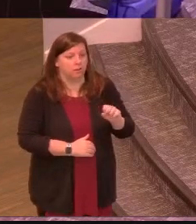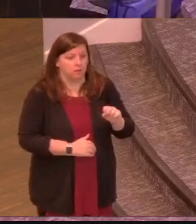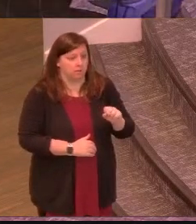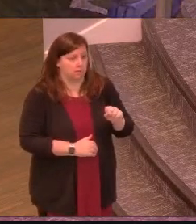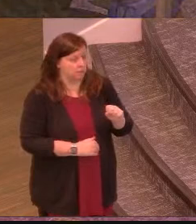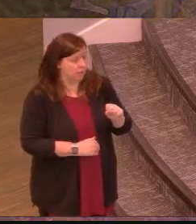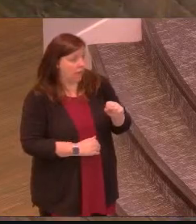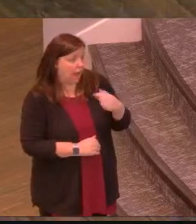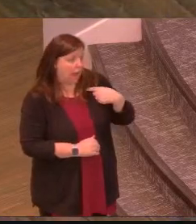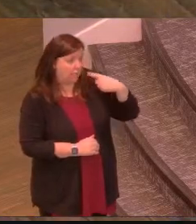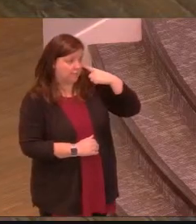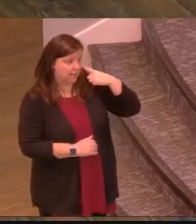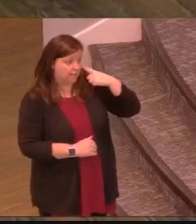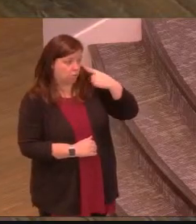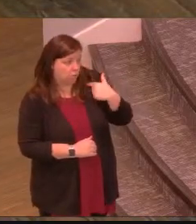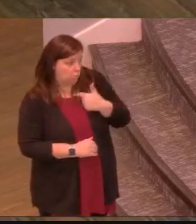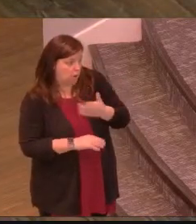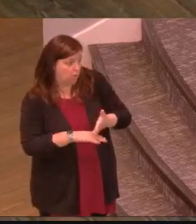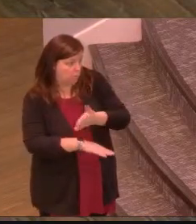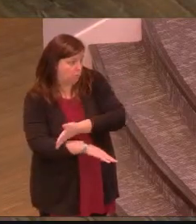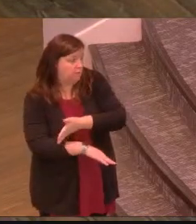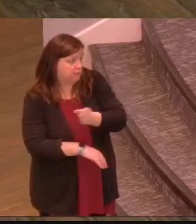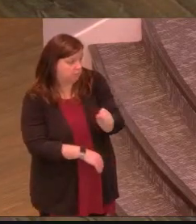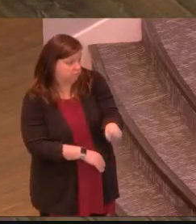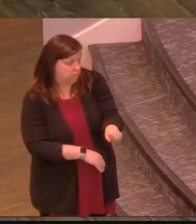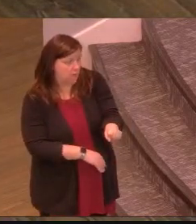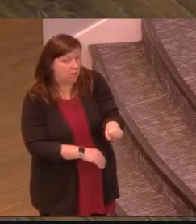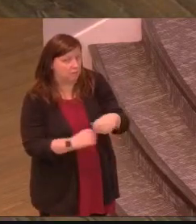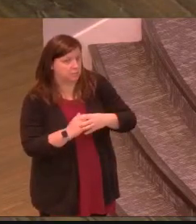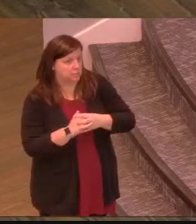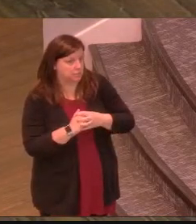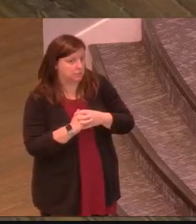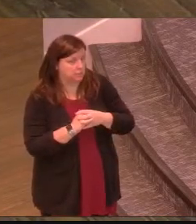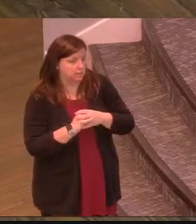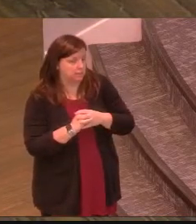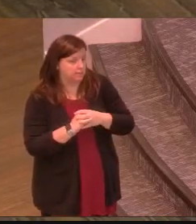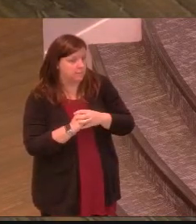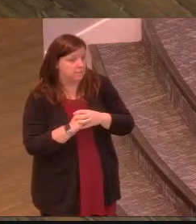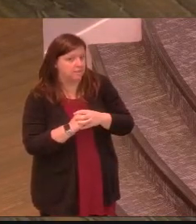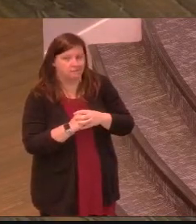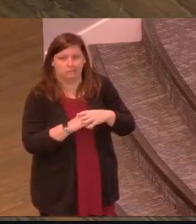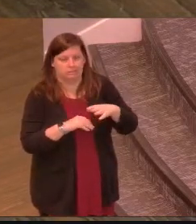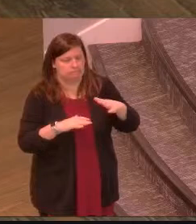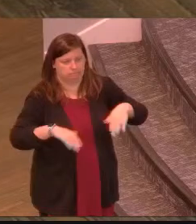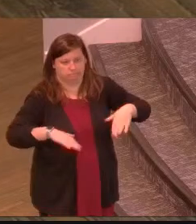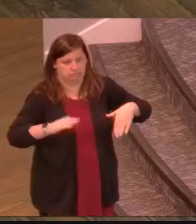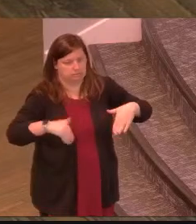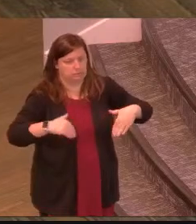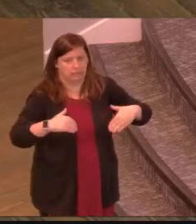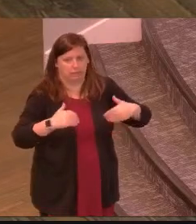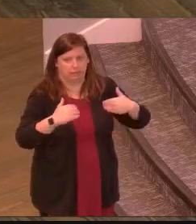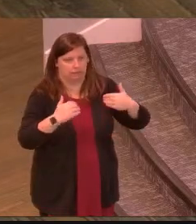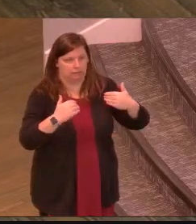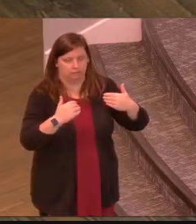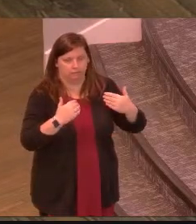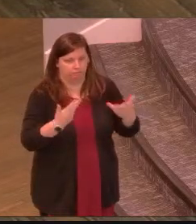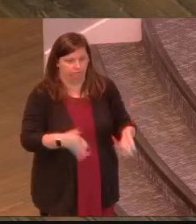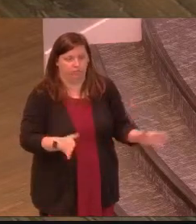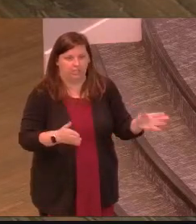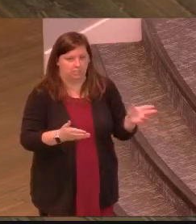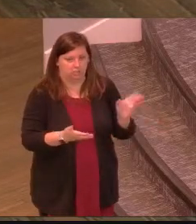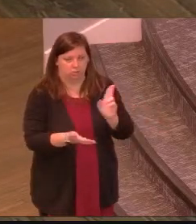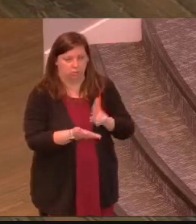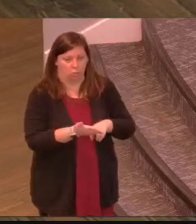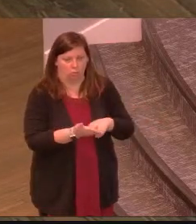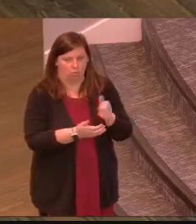yeah, I think that we are improving. I think we haven't had everybody enroll. There's room for more numbers. I think we